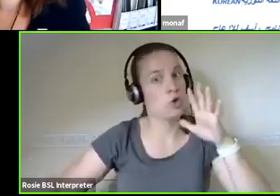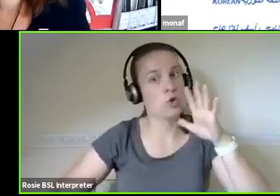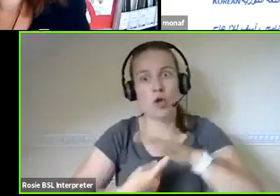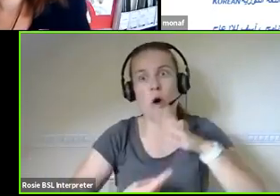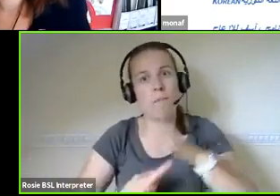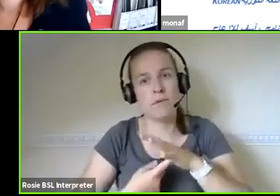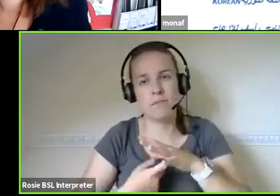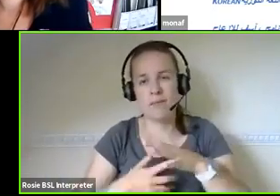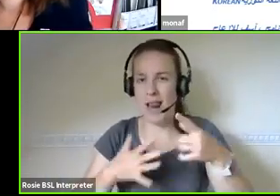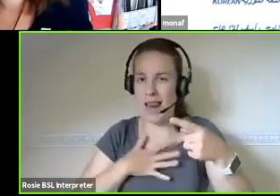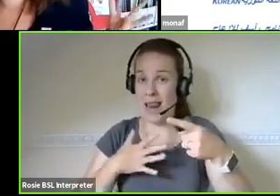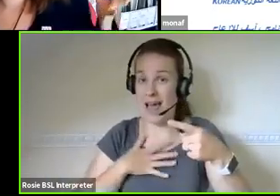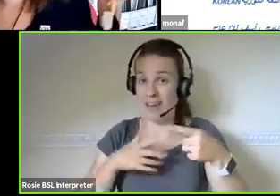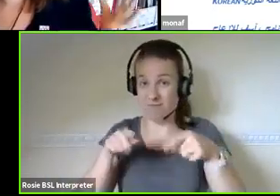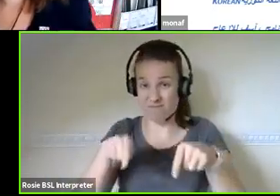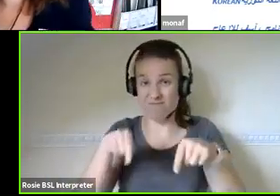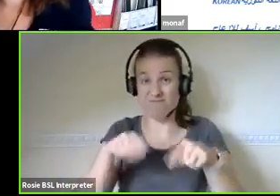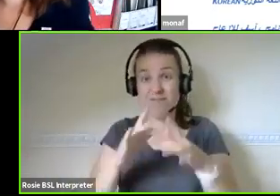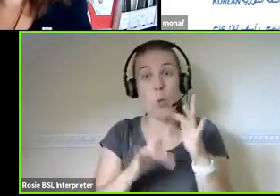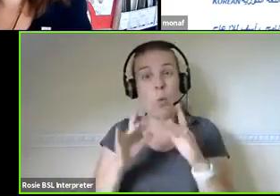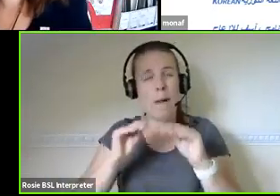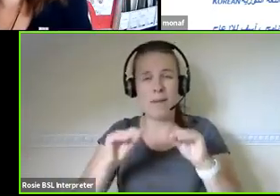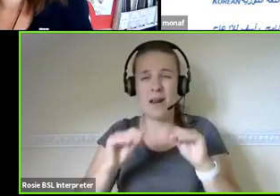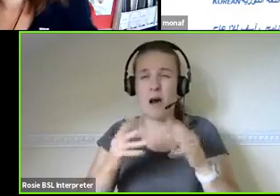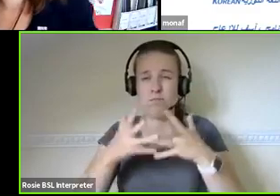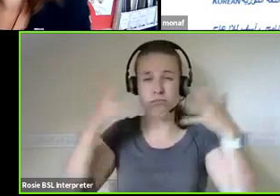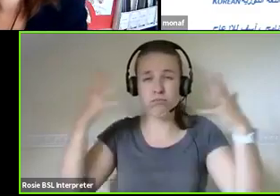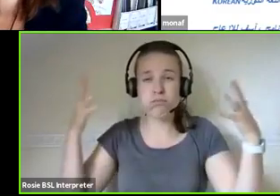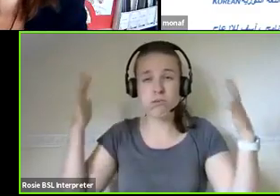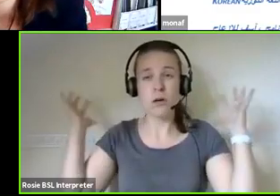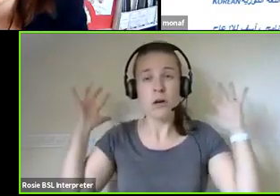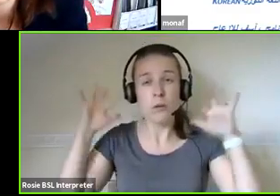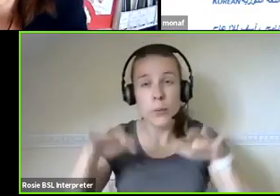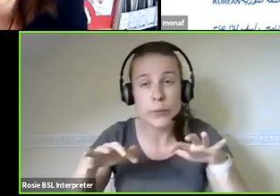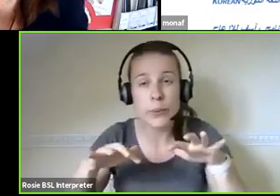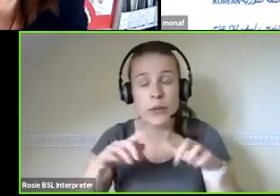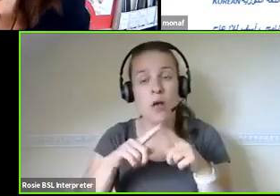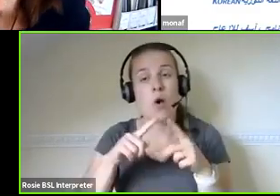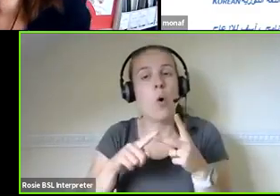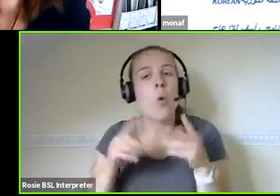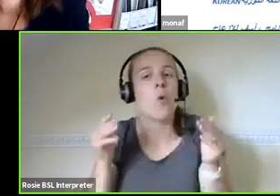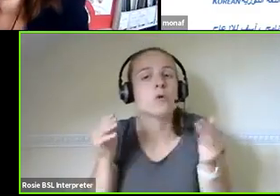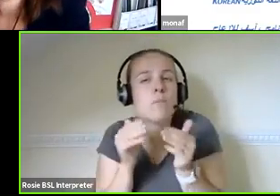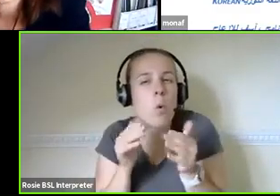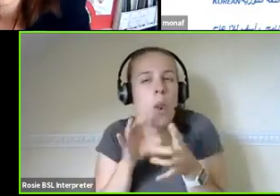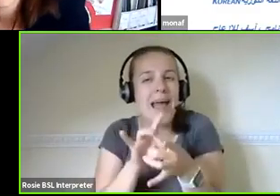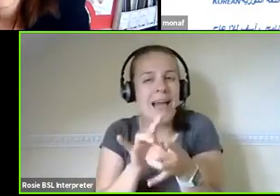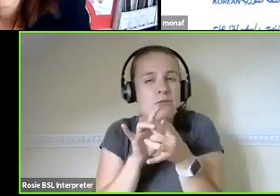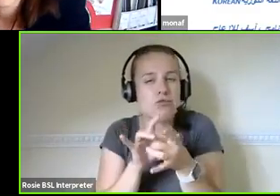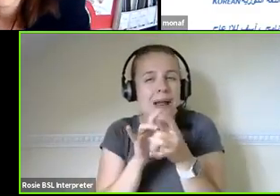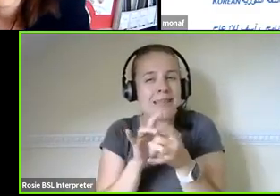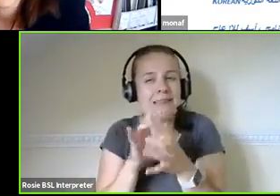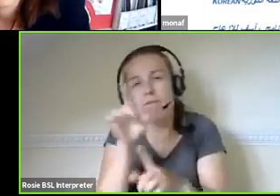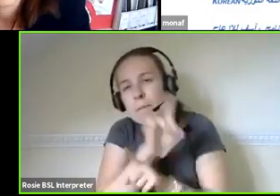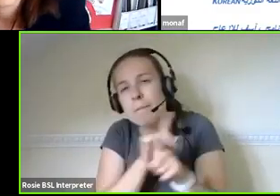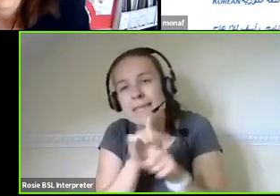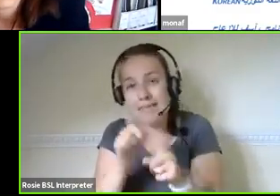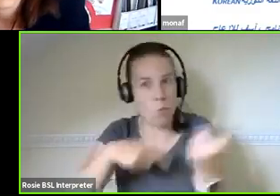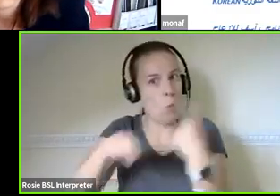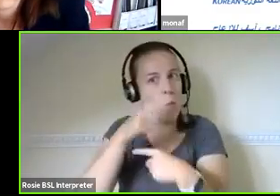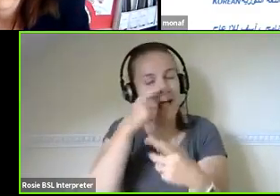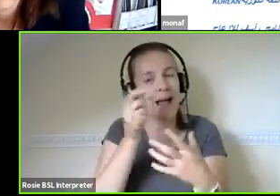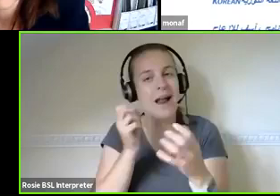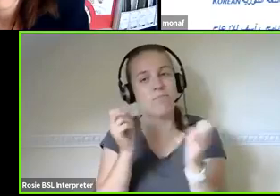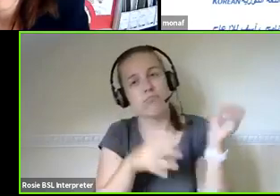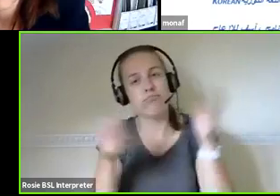like a large webinar like this one? Would you like small interactive webinars and meetings where everybody can engage? Is your